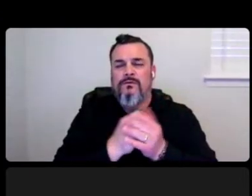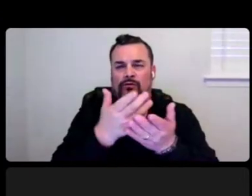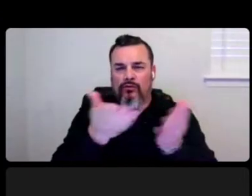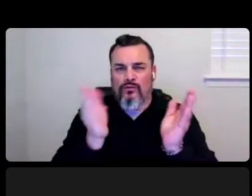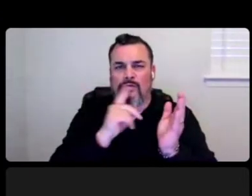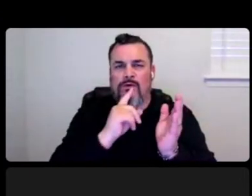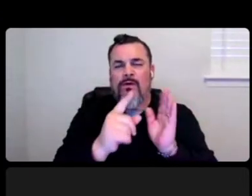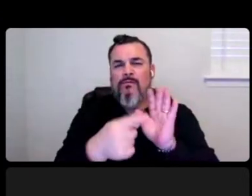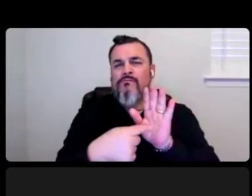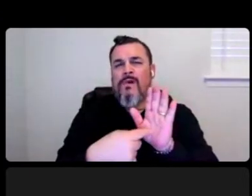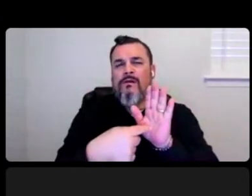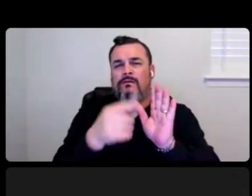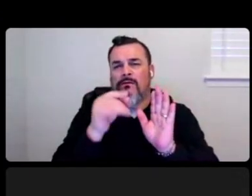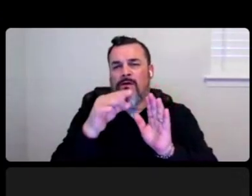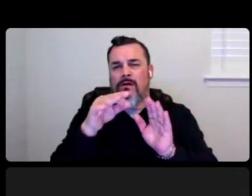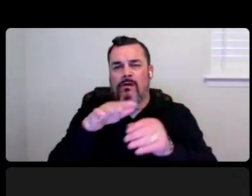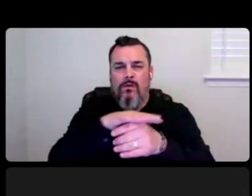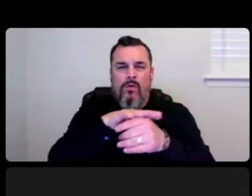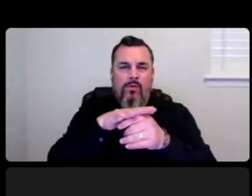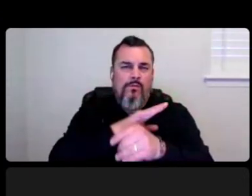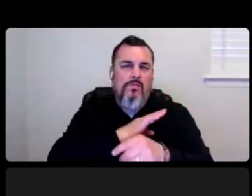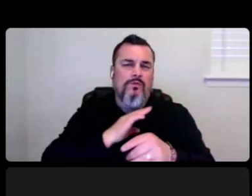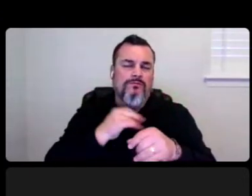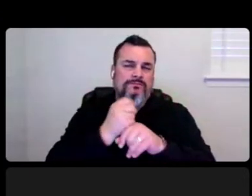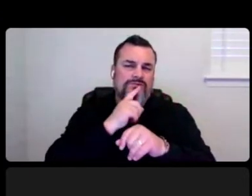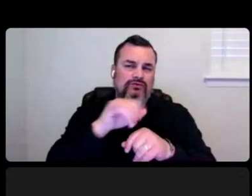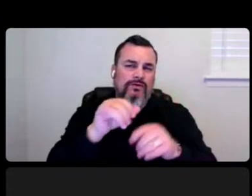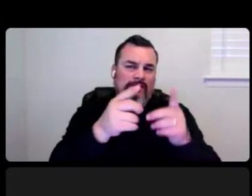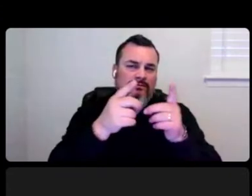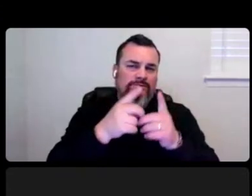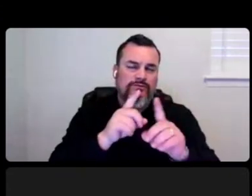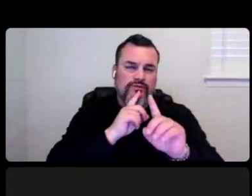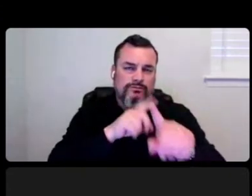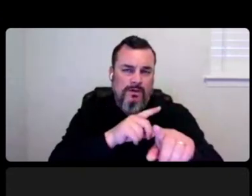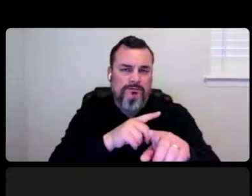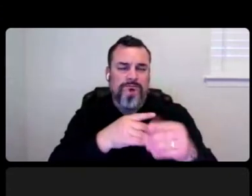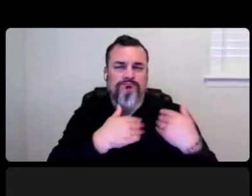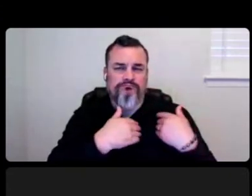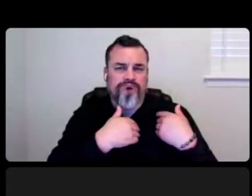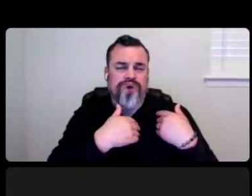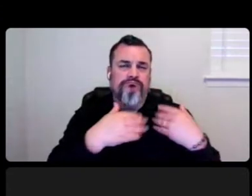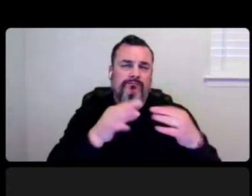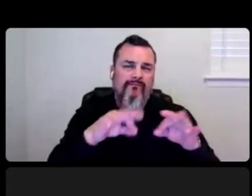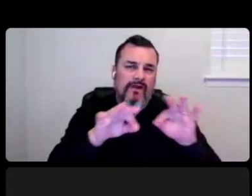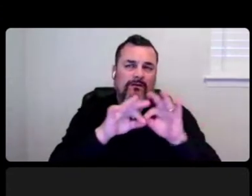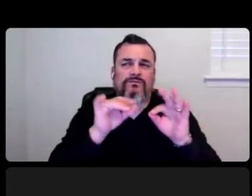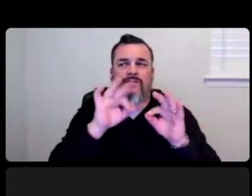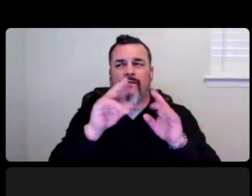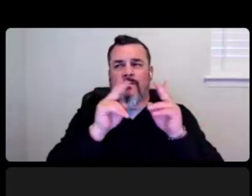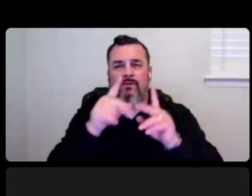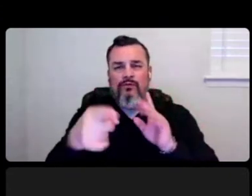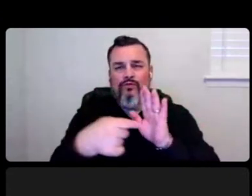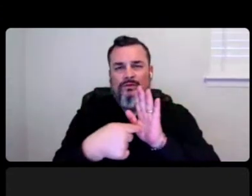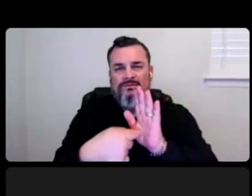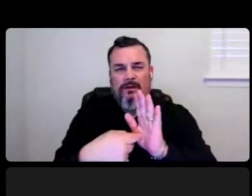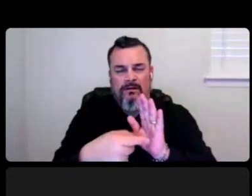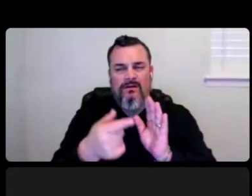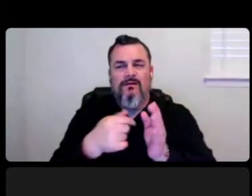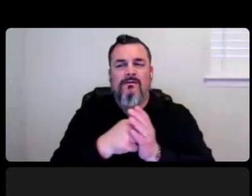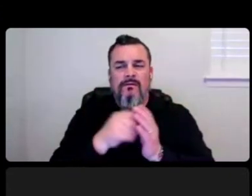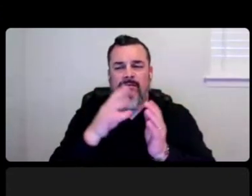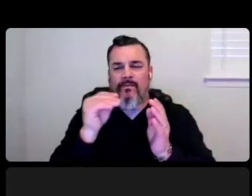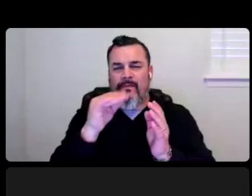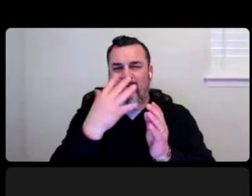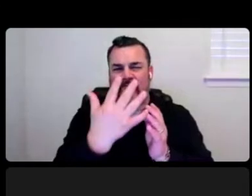are modeling on these local boards to ensure that districts are responsive to the values and priorities of the people you represent. And